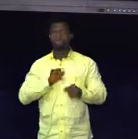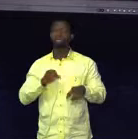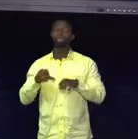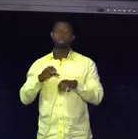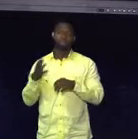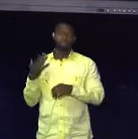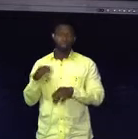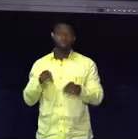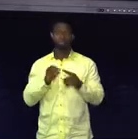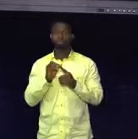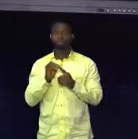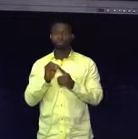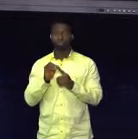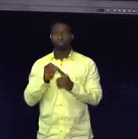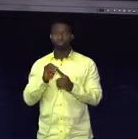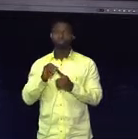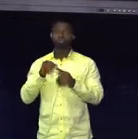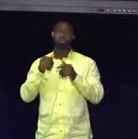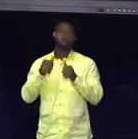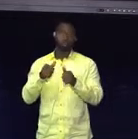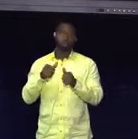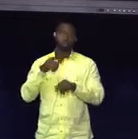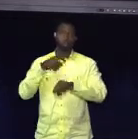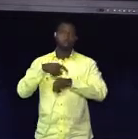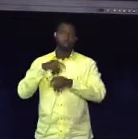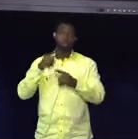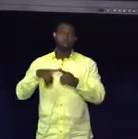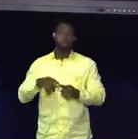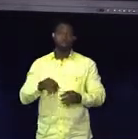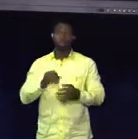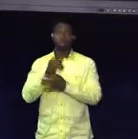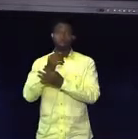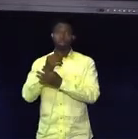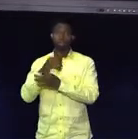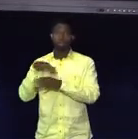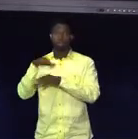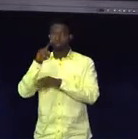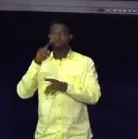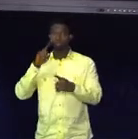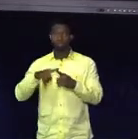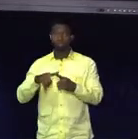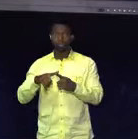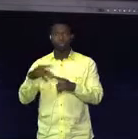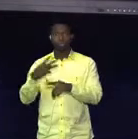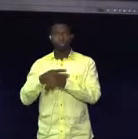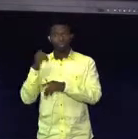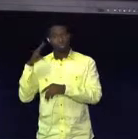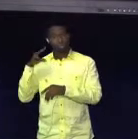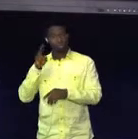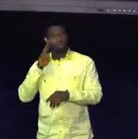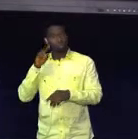Yes, well done. It's time to hand you over to the mathematician Okwangbaji now for